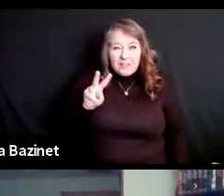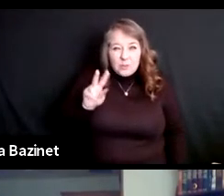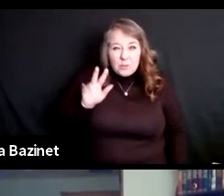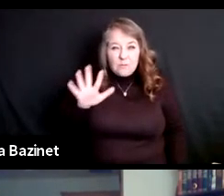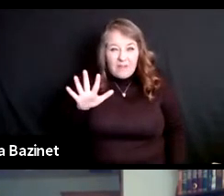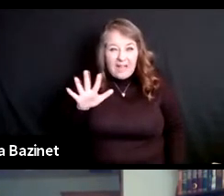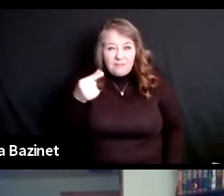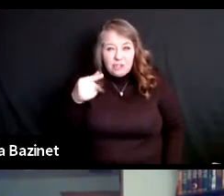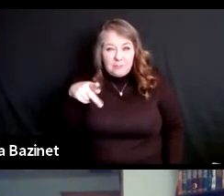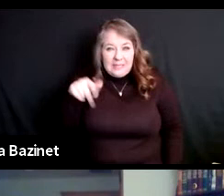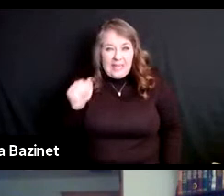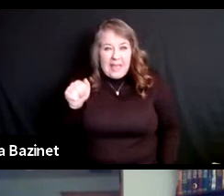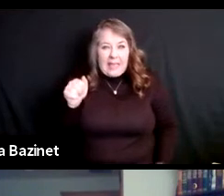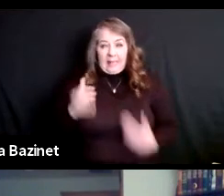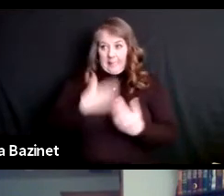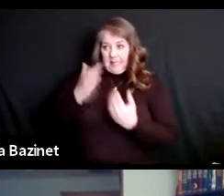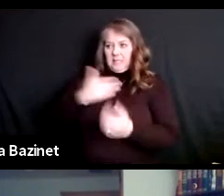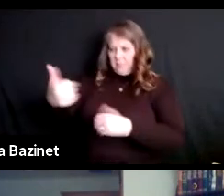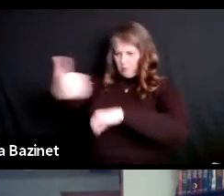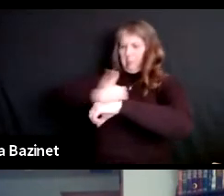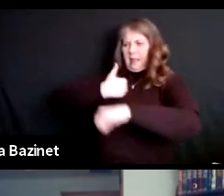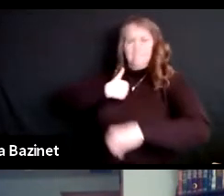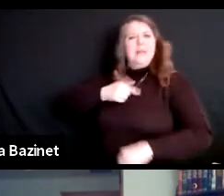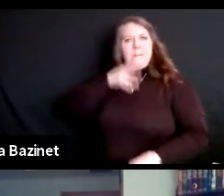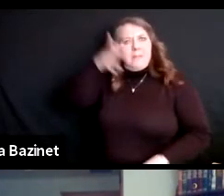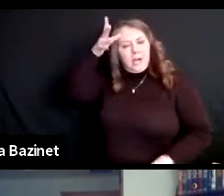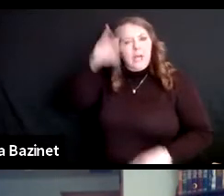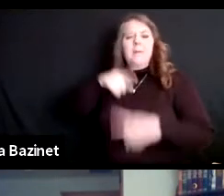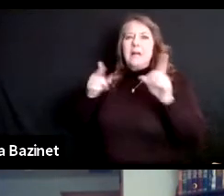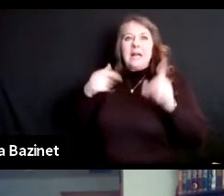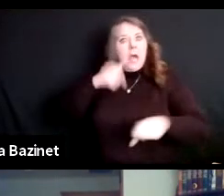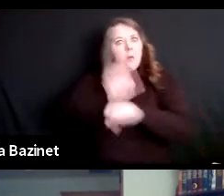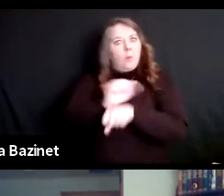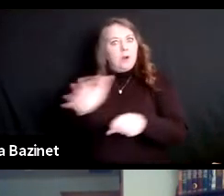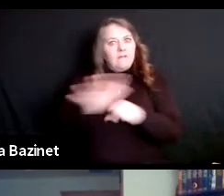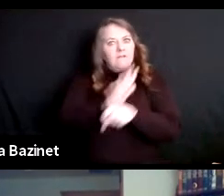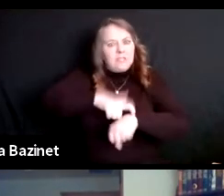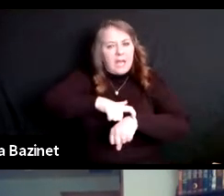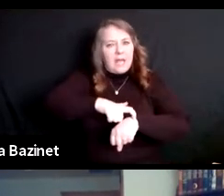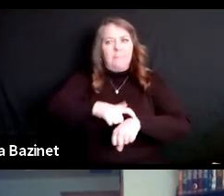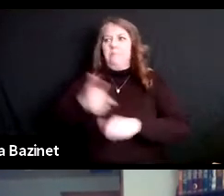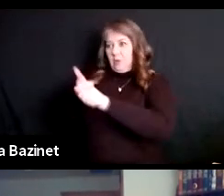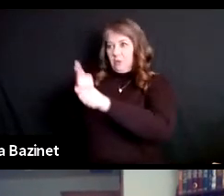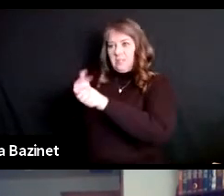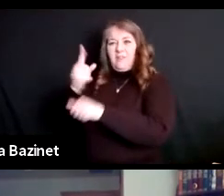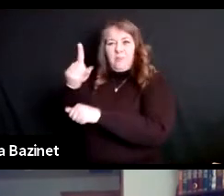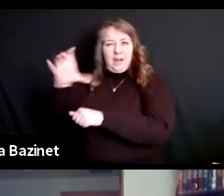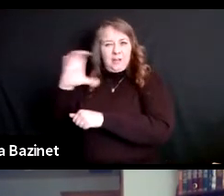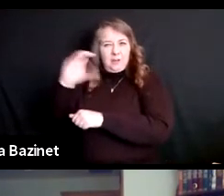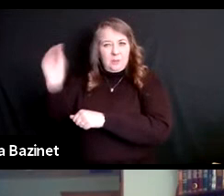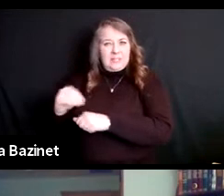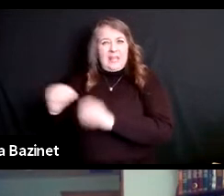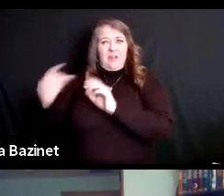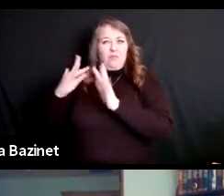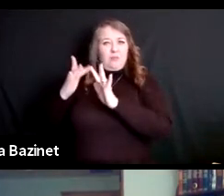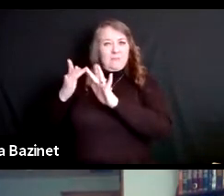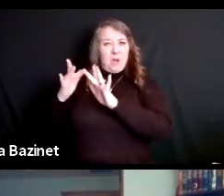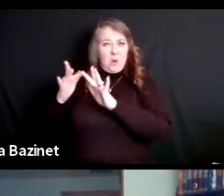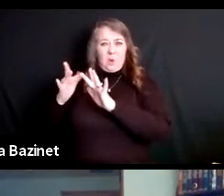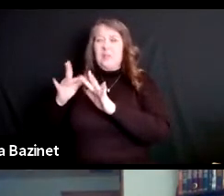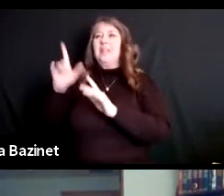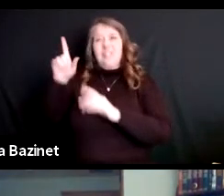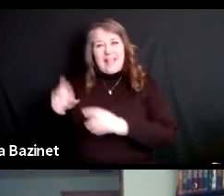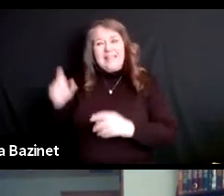blame me as the parent, but I work full time. She is 100% remote and has needs that only a school can provide. It's important to unite